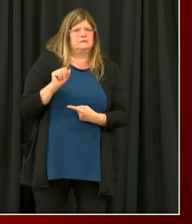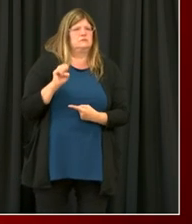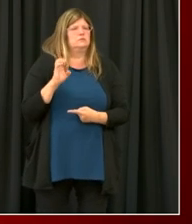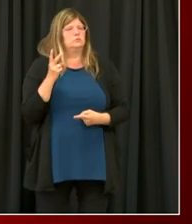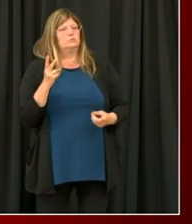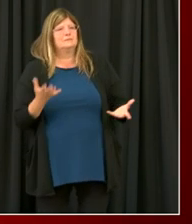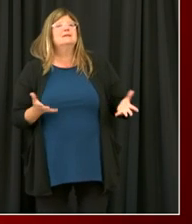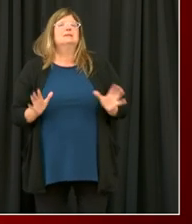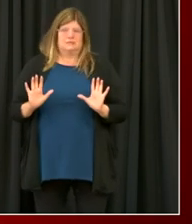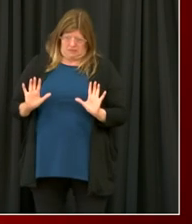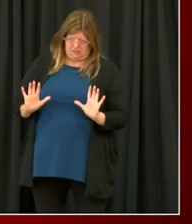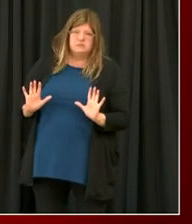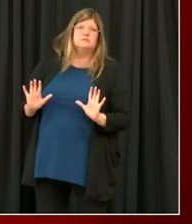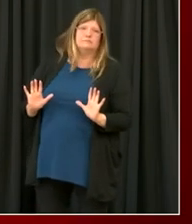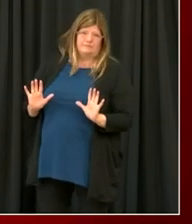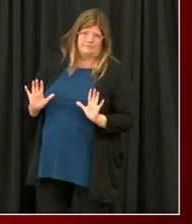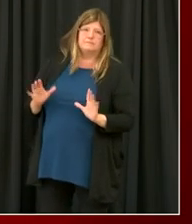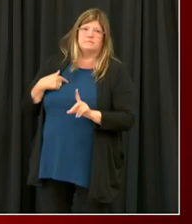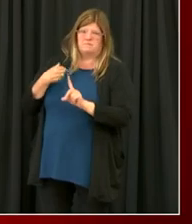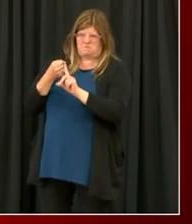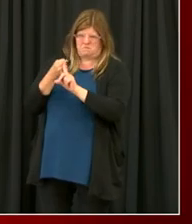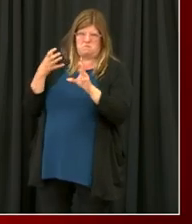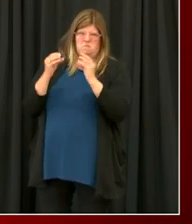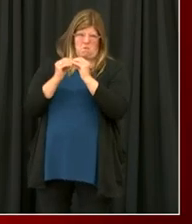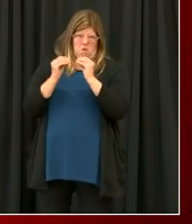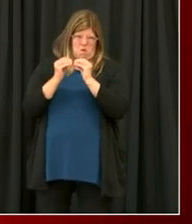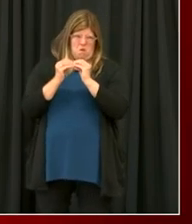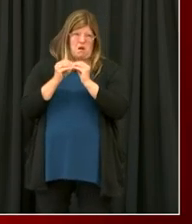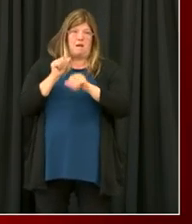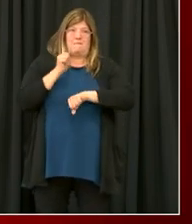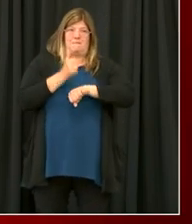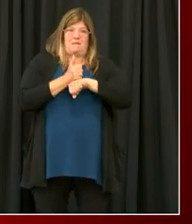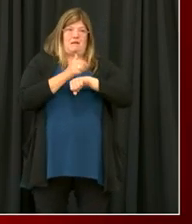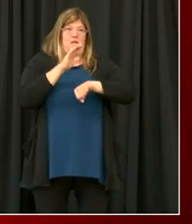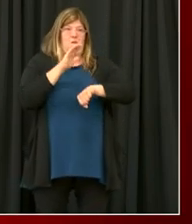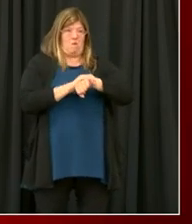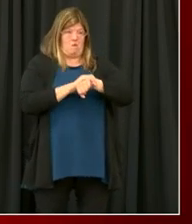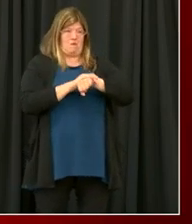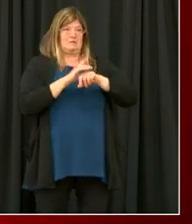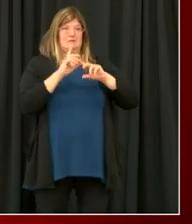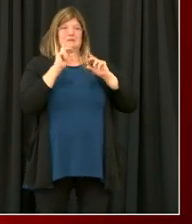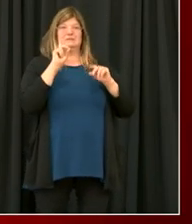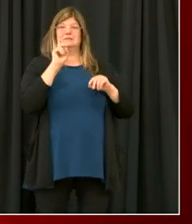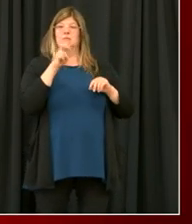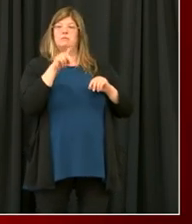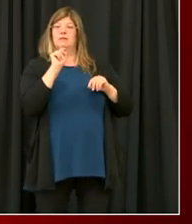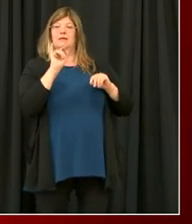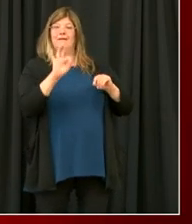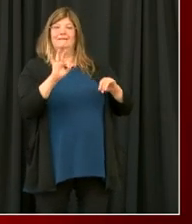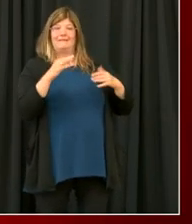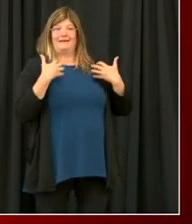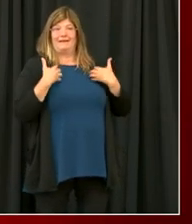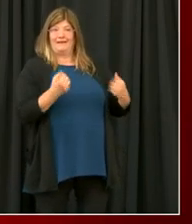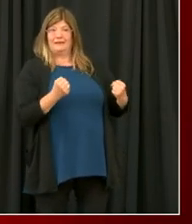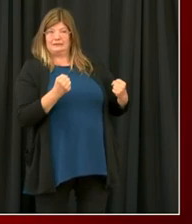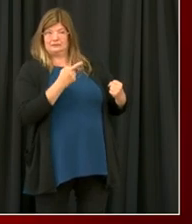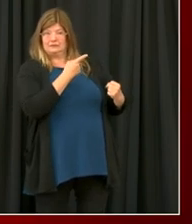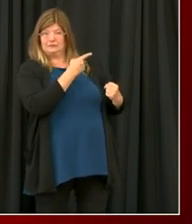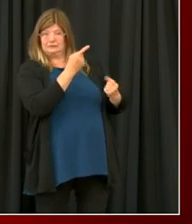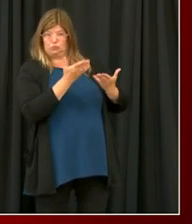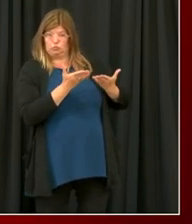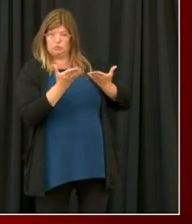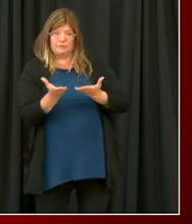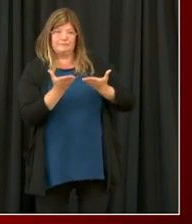little bit more about it, and based on the Department of Health's recommendations